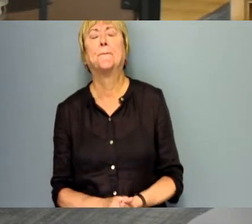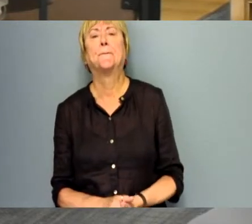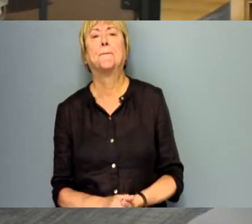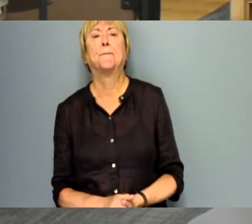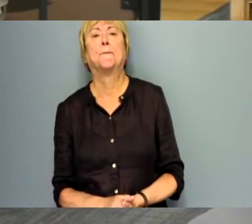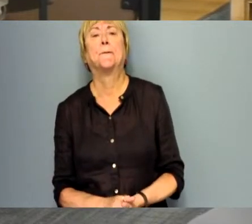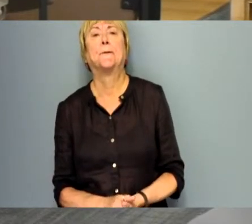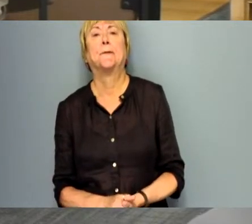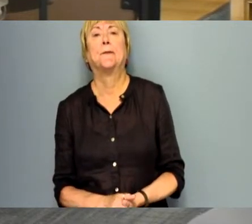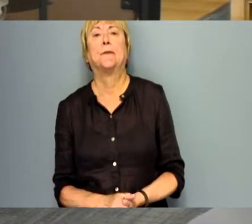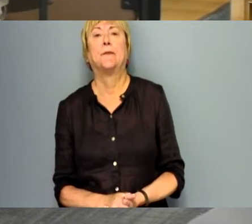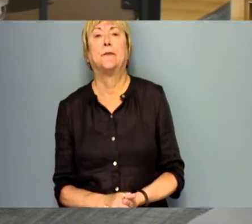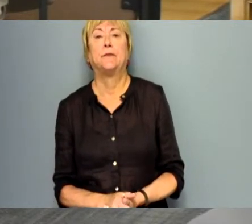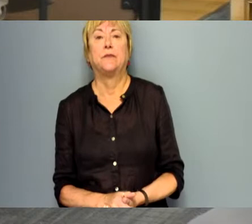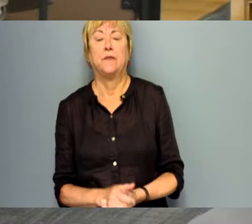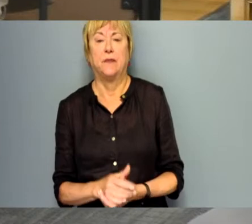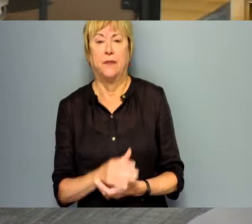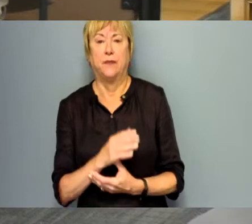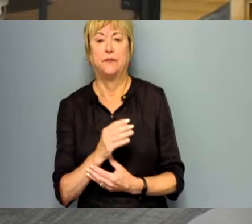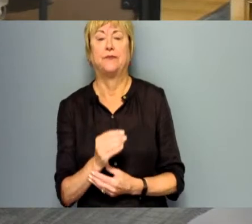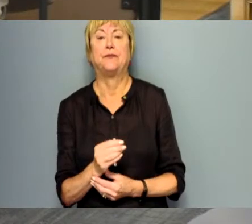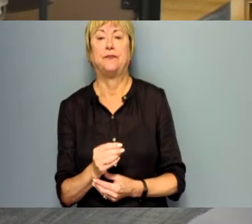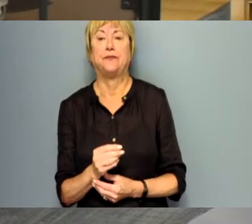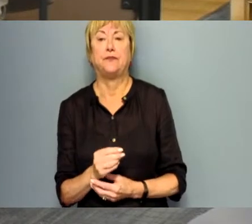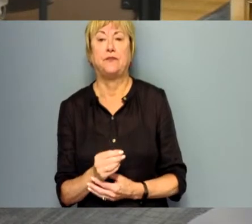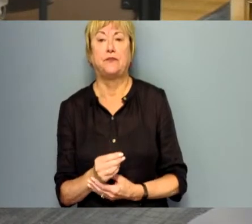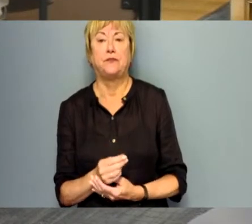And essentially,